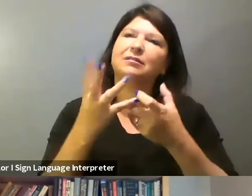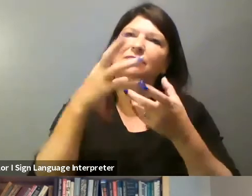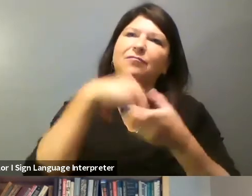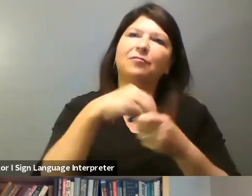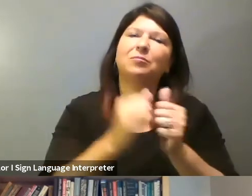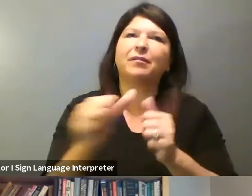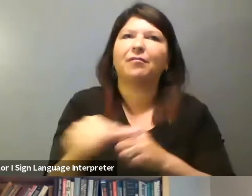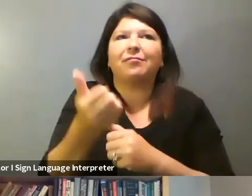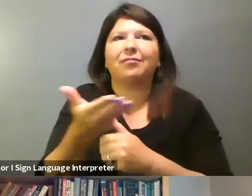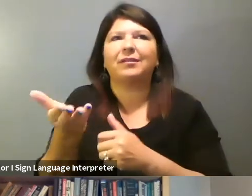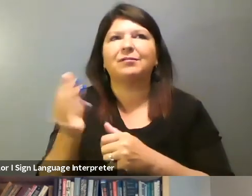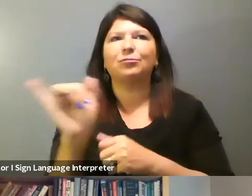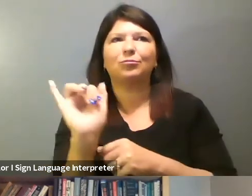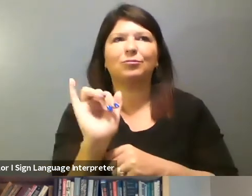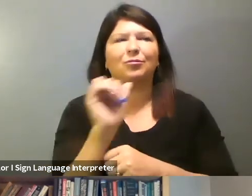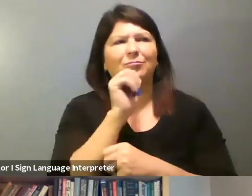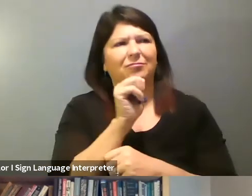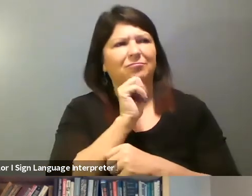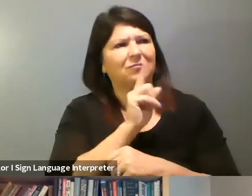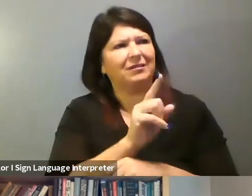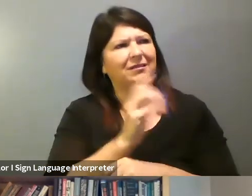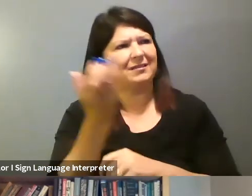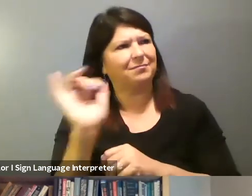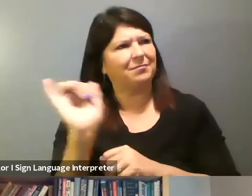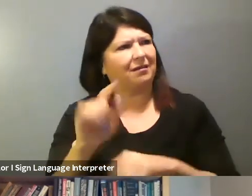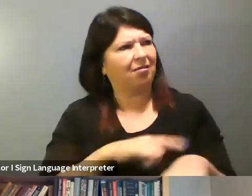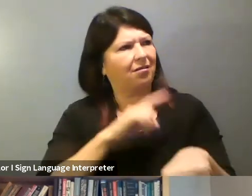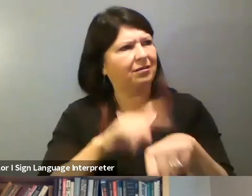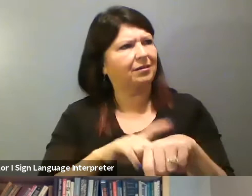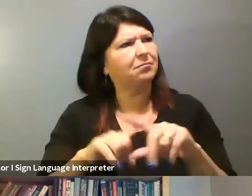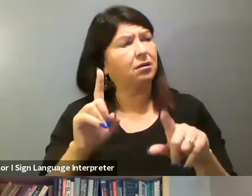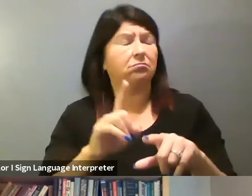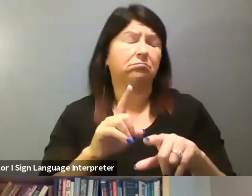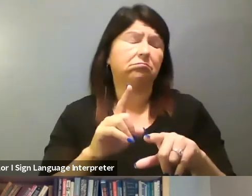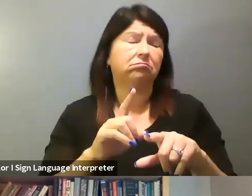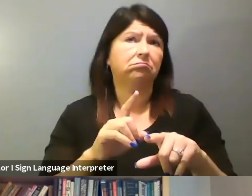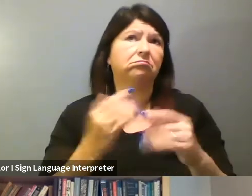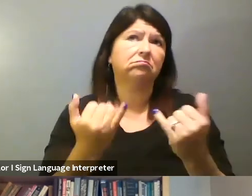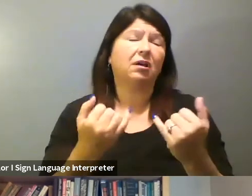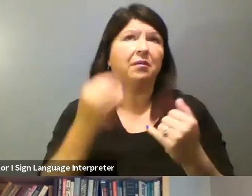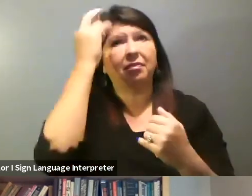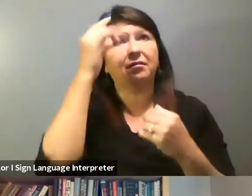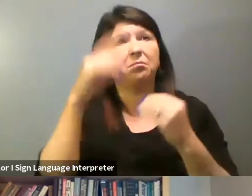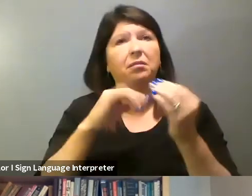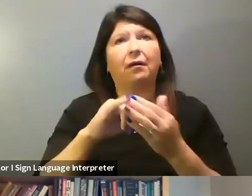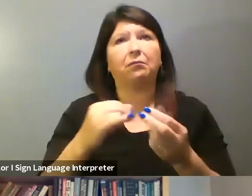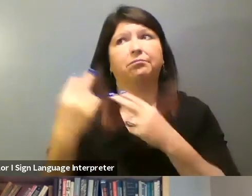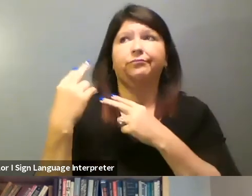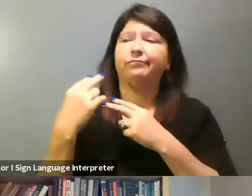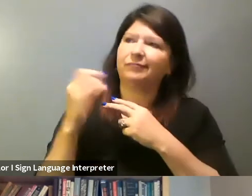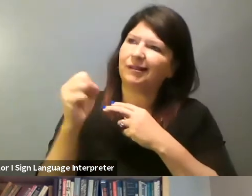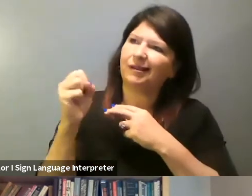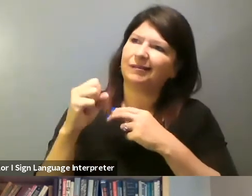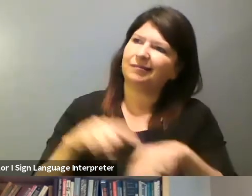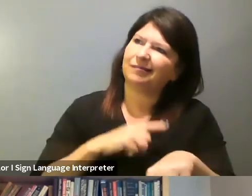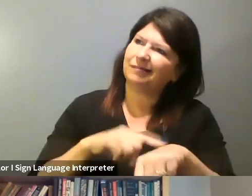So it doesn't seem like it was that long, but looking back, it does, it was a long journey, but that's how it is. well,